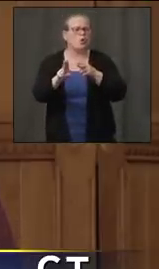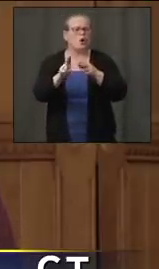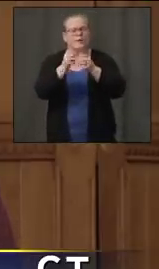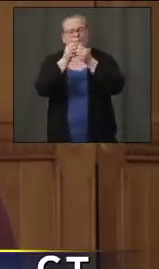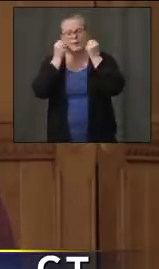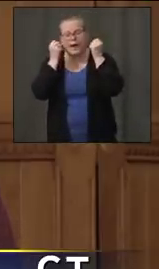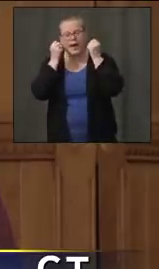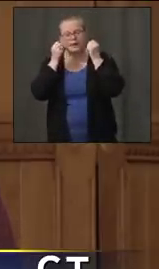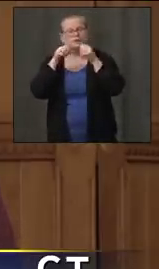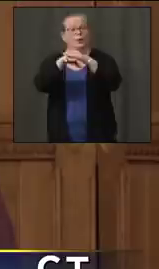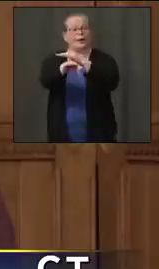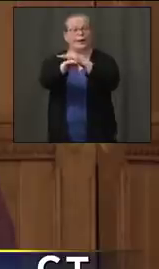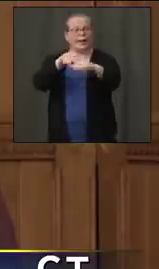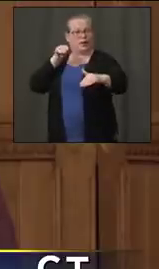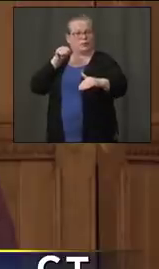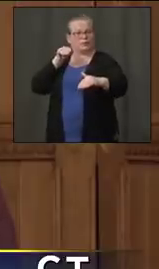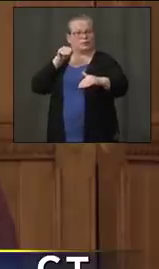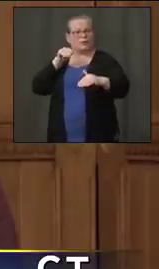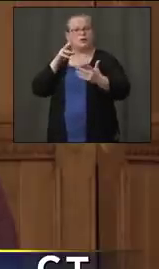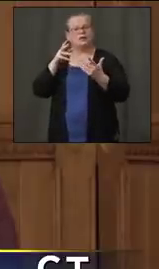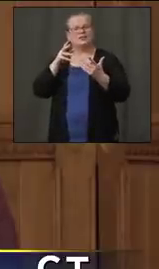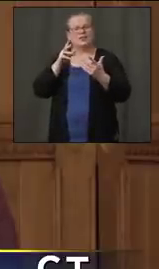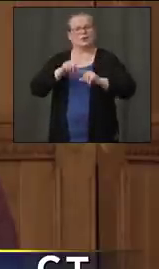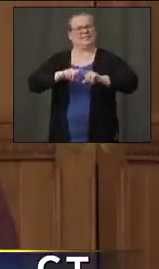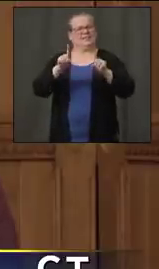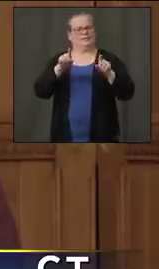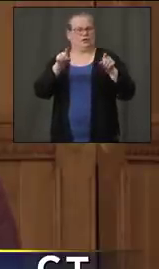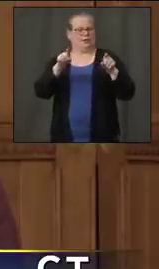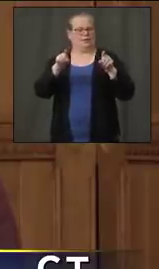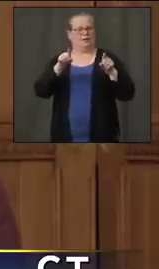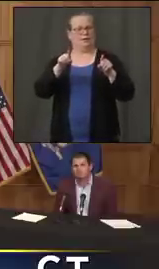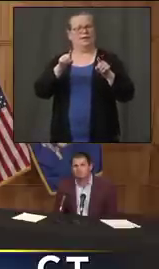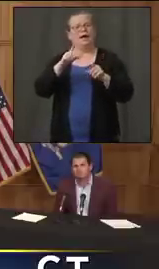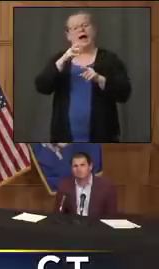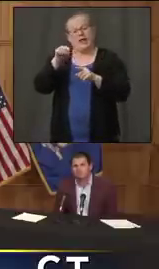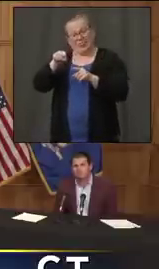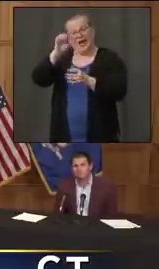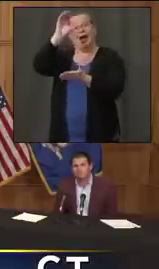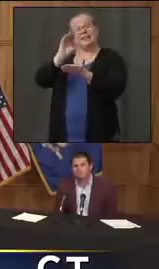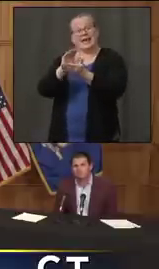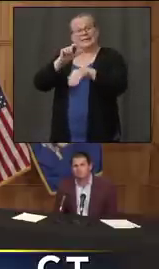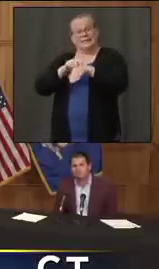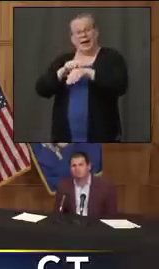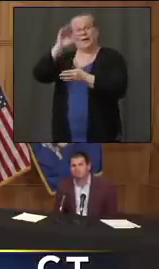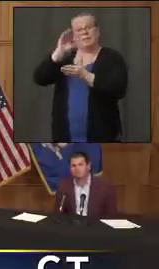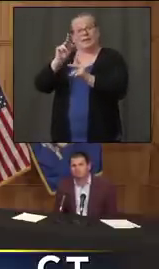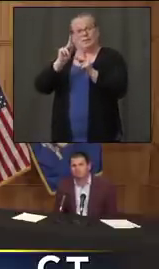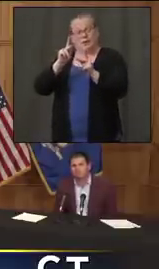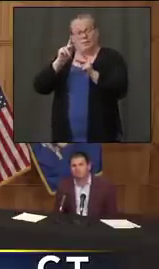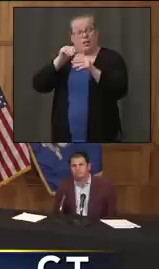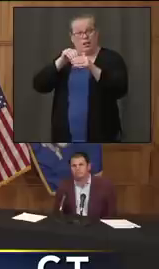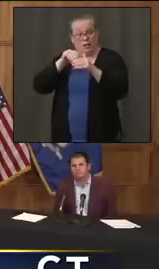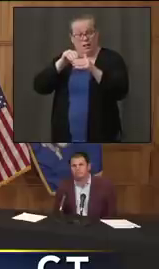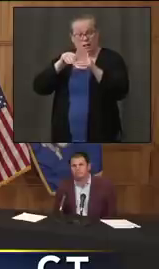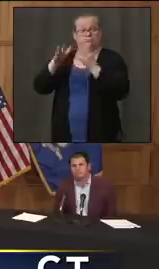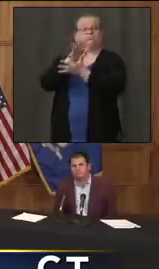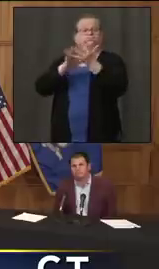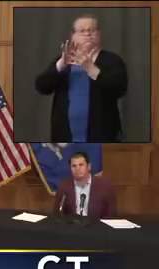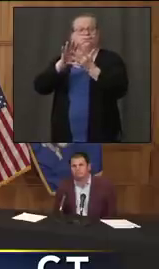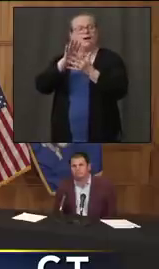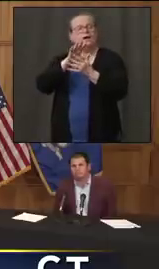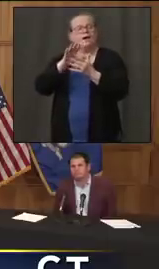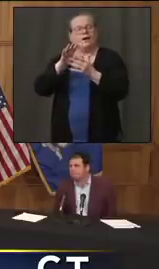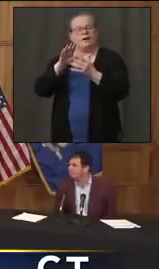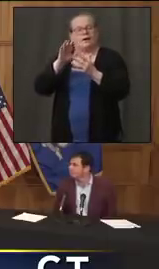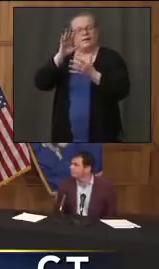the nature of the interaction is less and safer. And Paz, Thank you. Paz, if I could just add to that, I